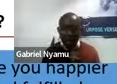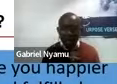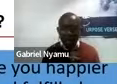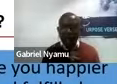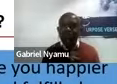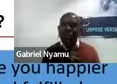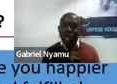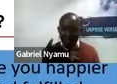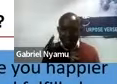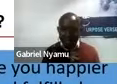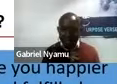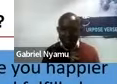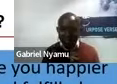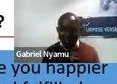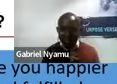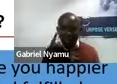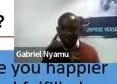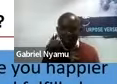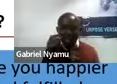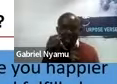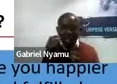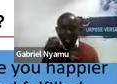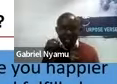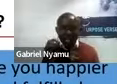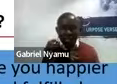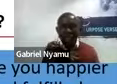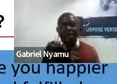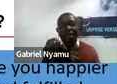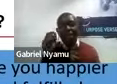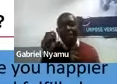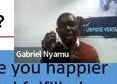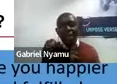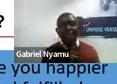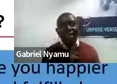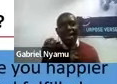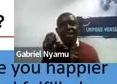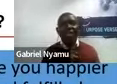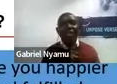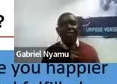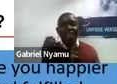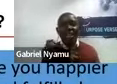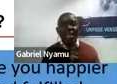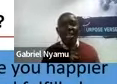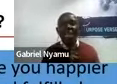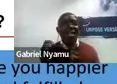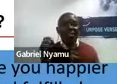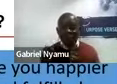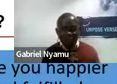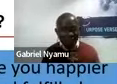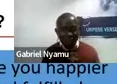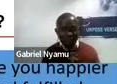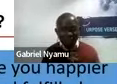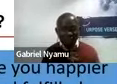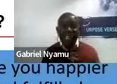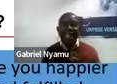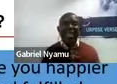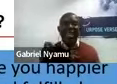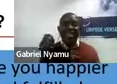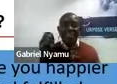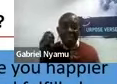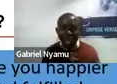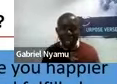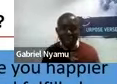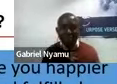He became the liberation. And I hope you get this right. Wangari Maathai did not bring green revolution.